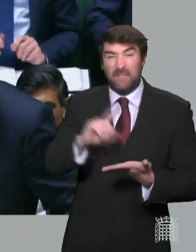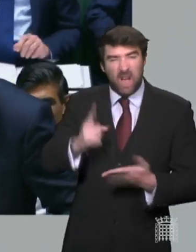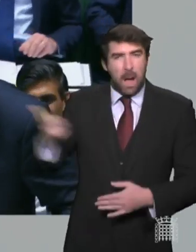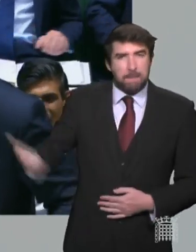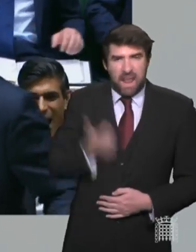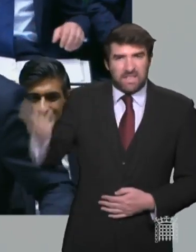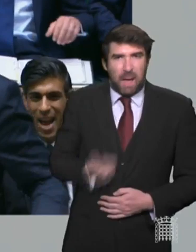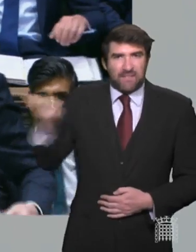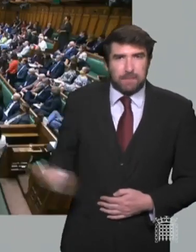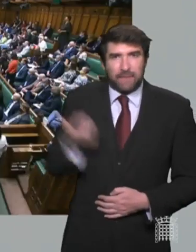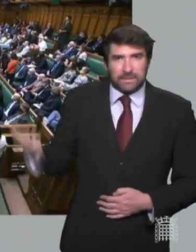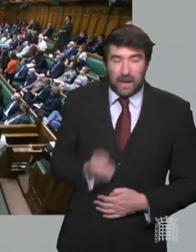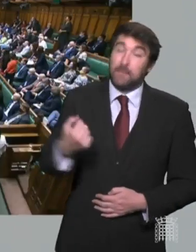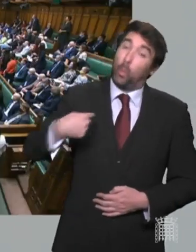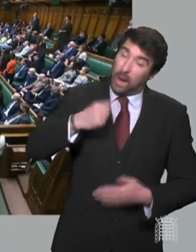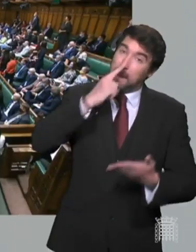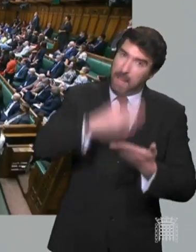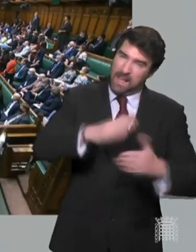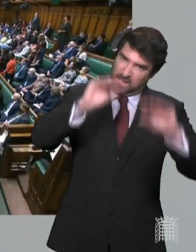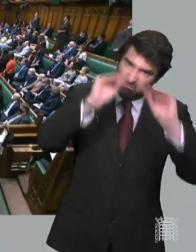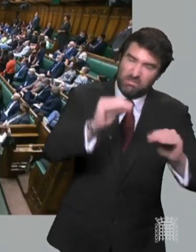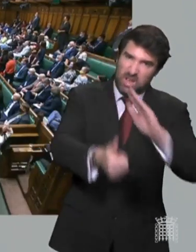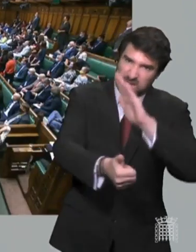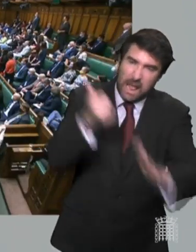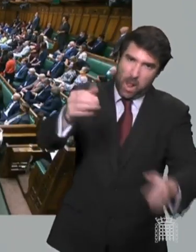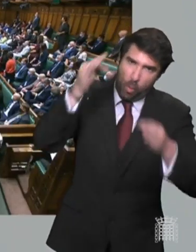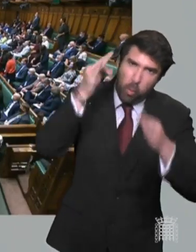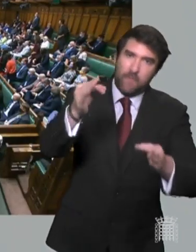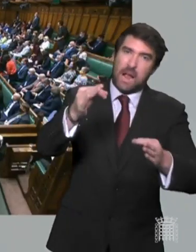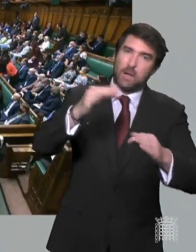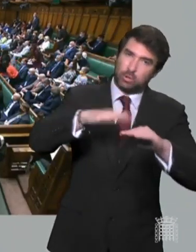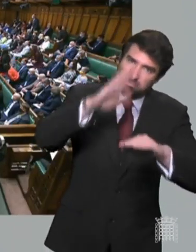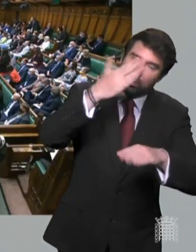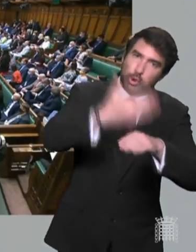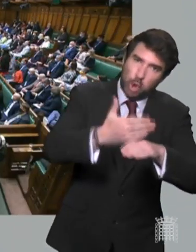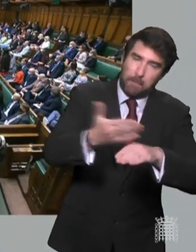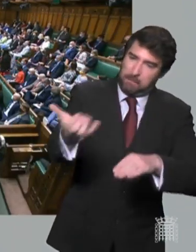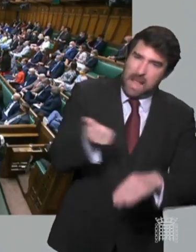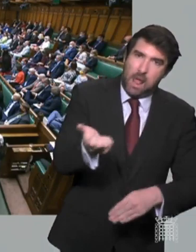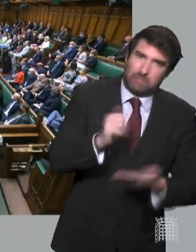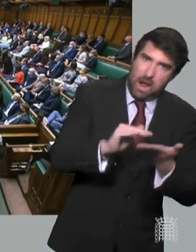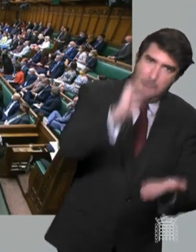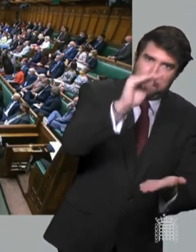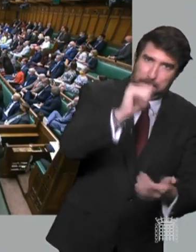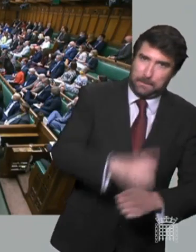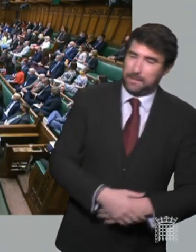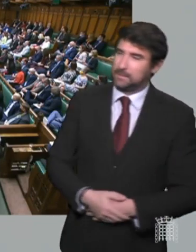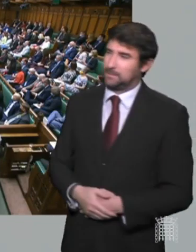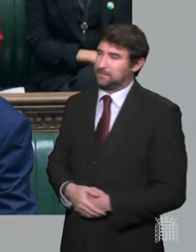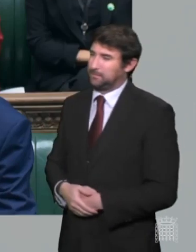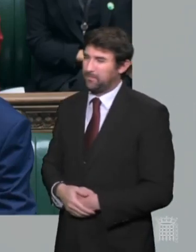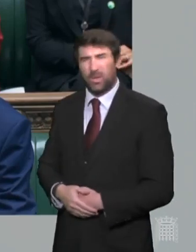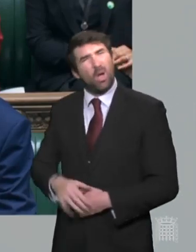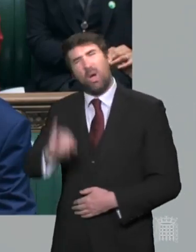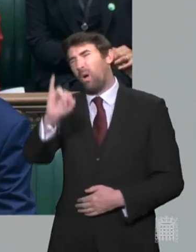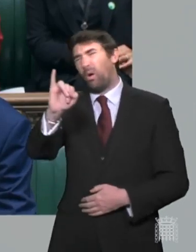skills and better jobs. Higher higher wages and higher skills, he says. How out of touch he